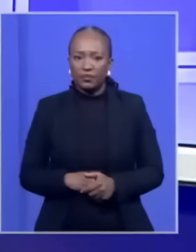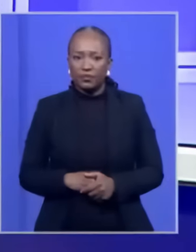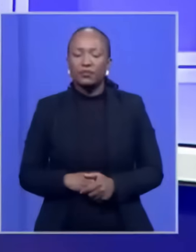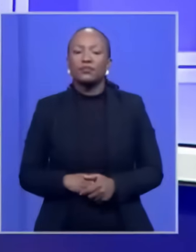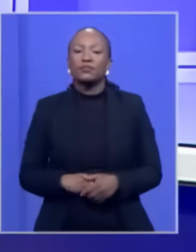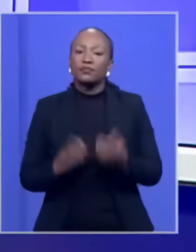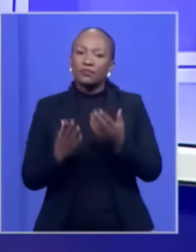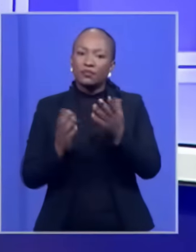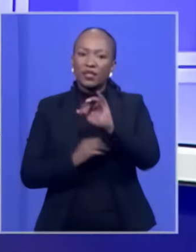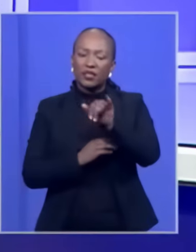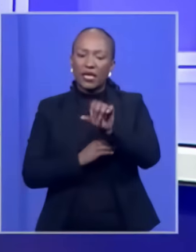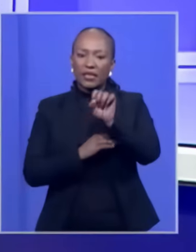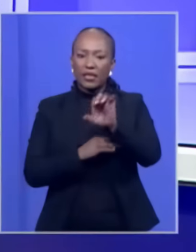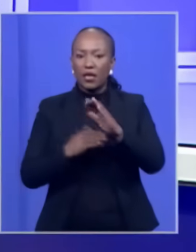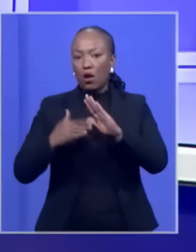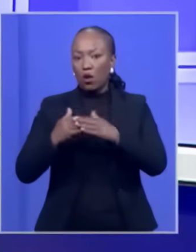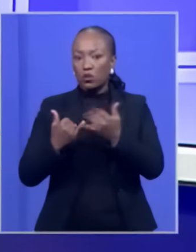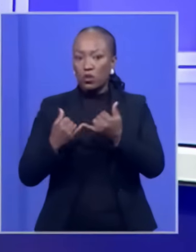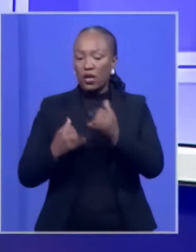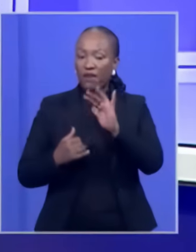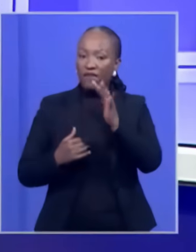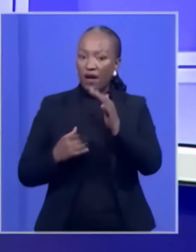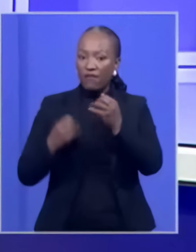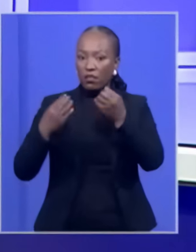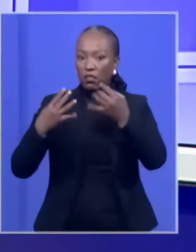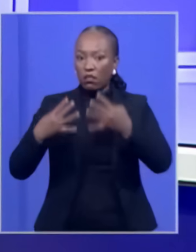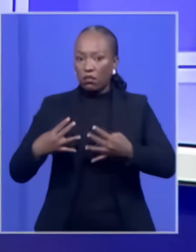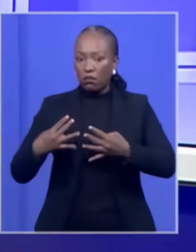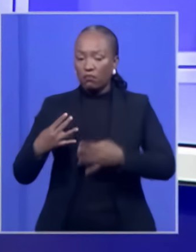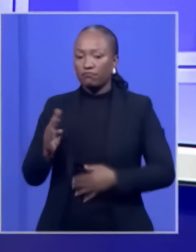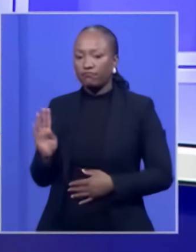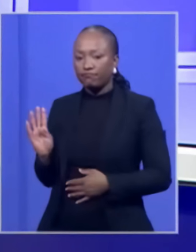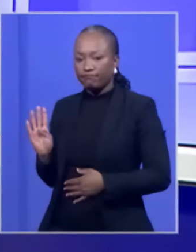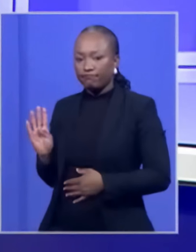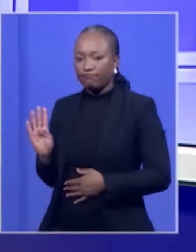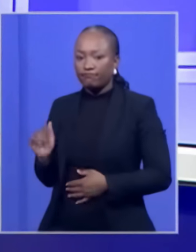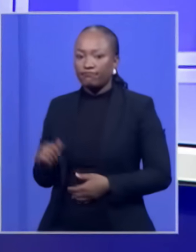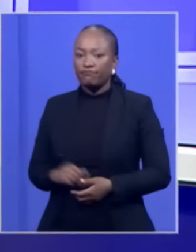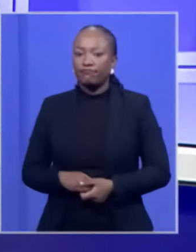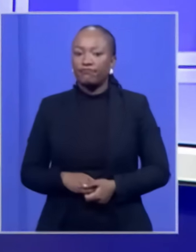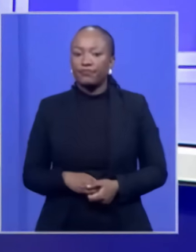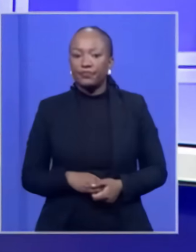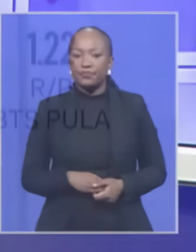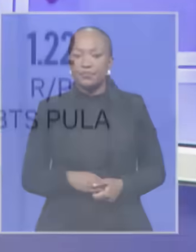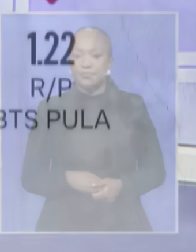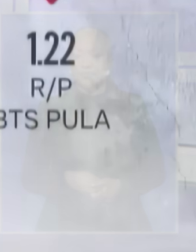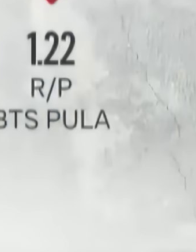Bjale a re boneng ka boripana gore mebaraka e be eme bjang ge JSE tswalela pijana ka iri ya botlhano.